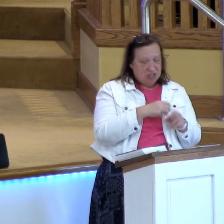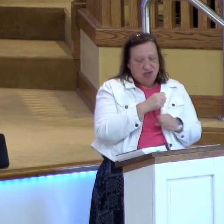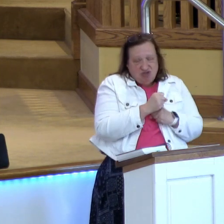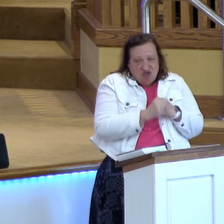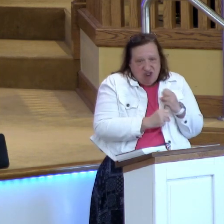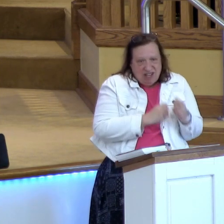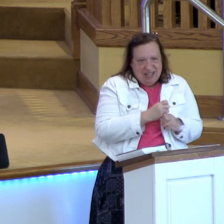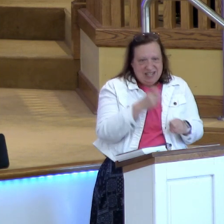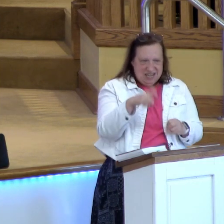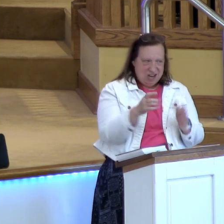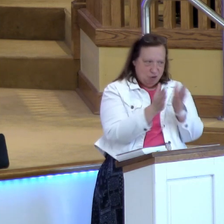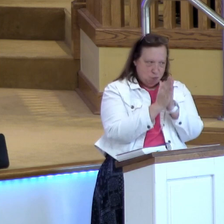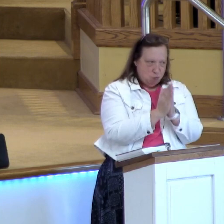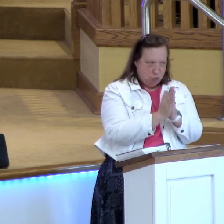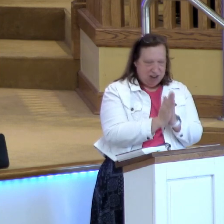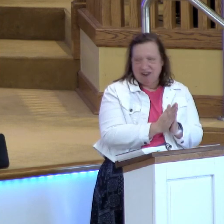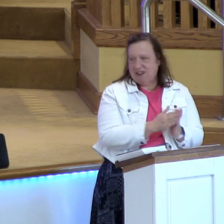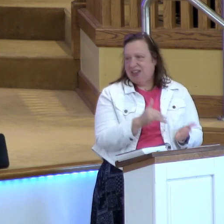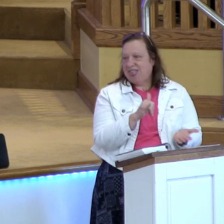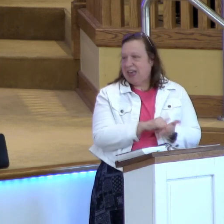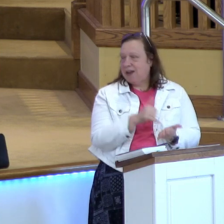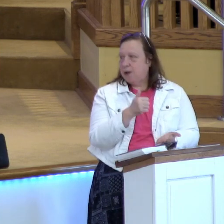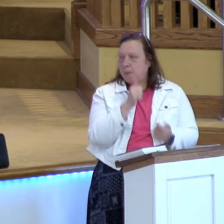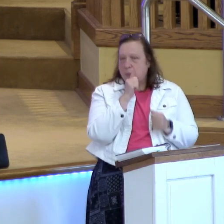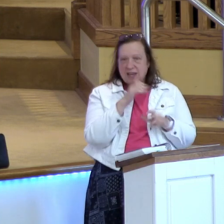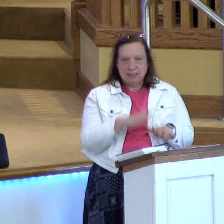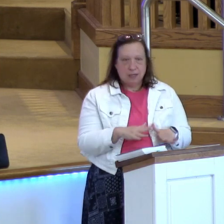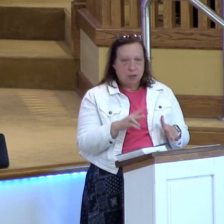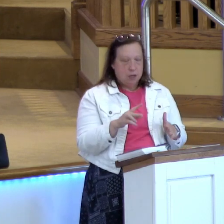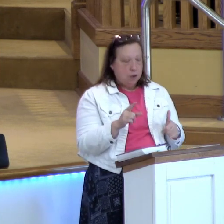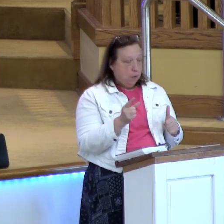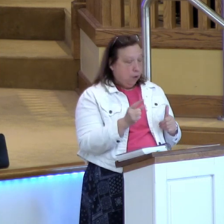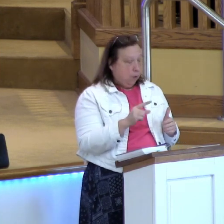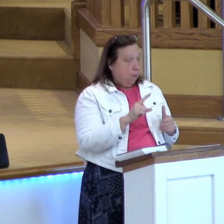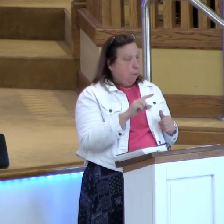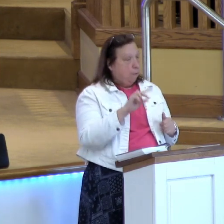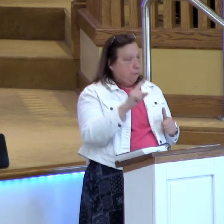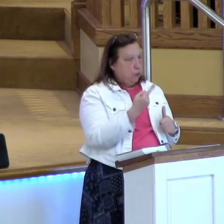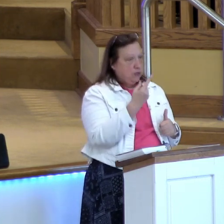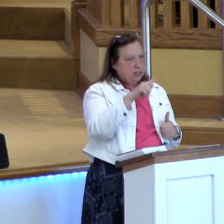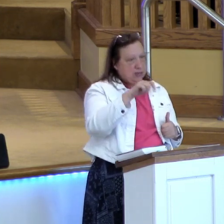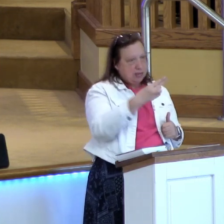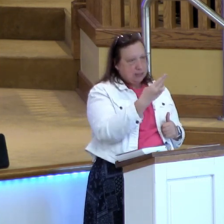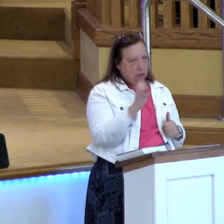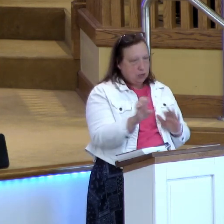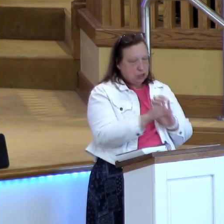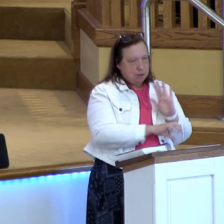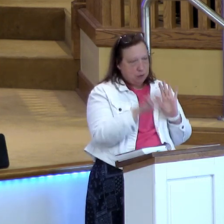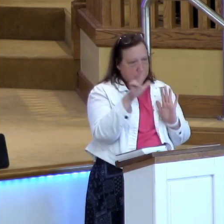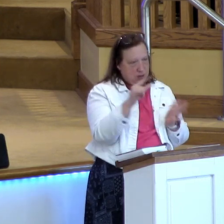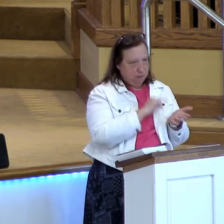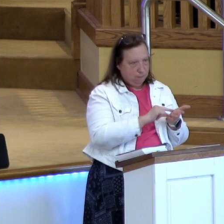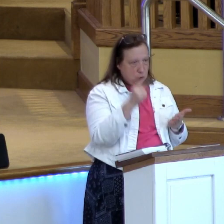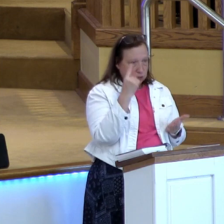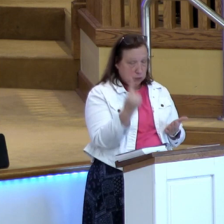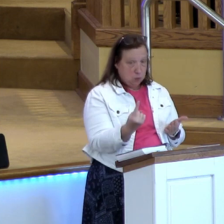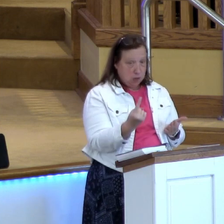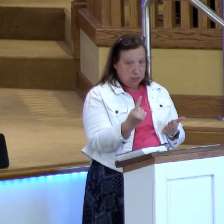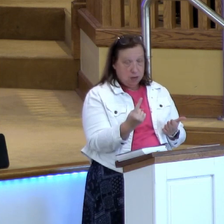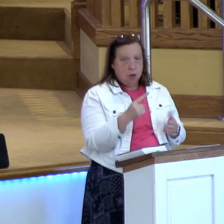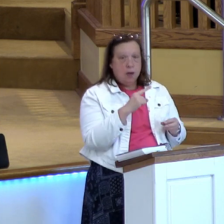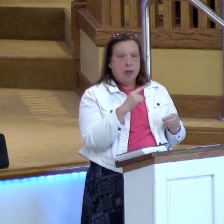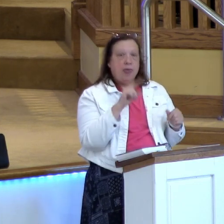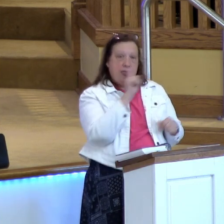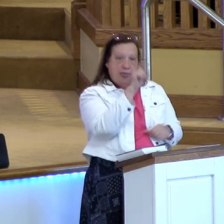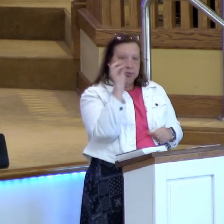pray for him, maybe that would be a blessing. 1 Thessalonians chapter 3, verse 1, the Bible says, "Wherefore, when we could no longer forbear, we